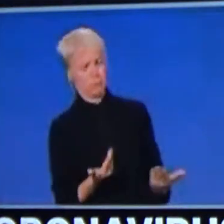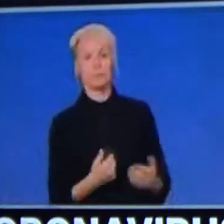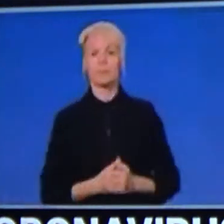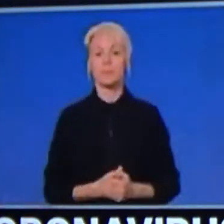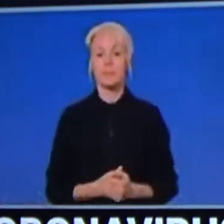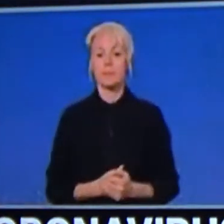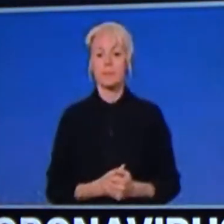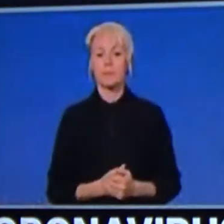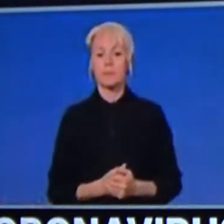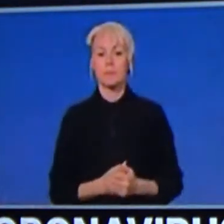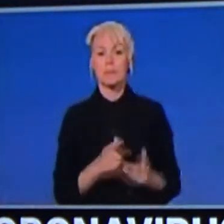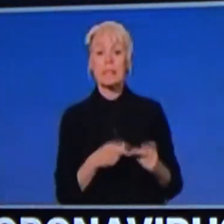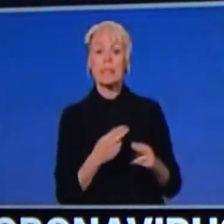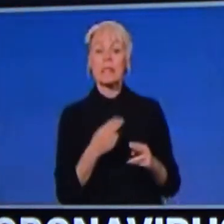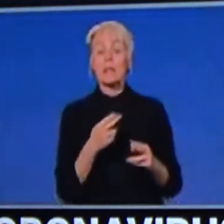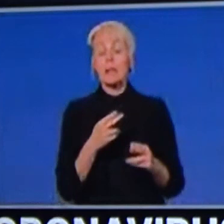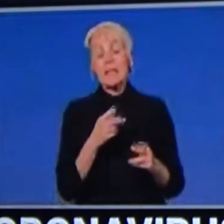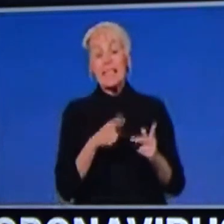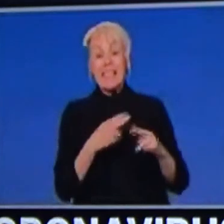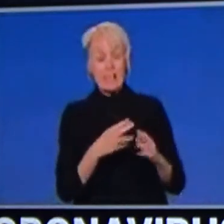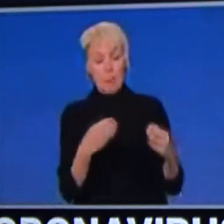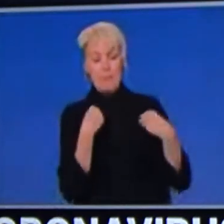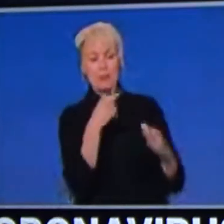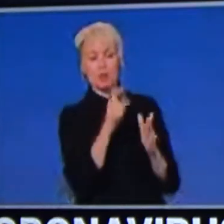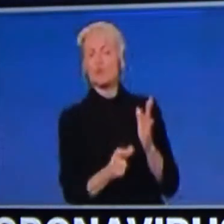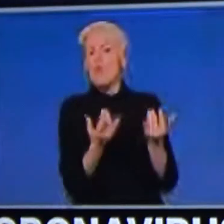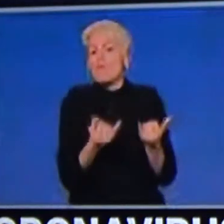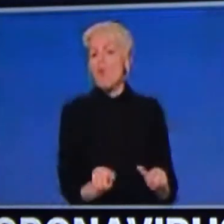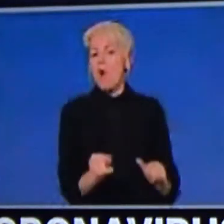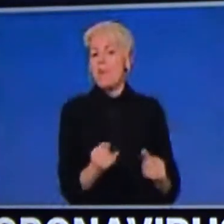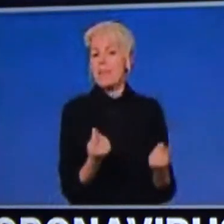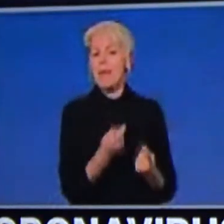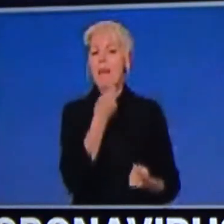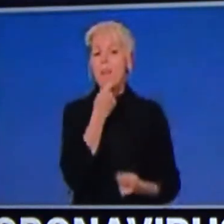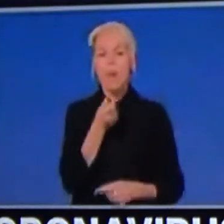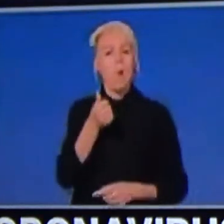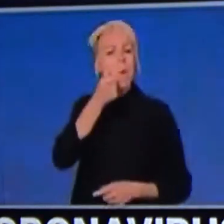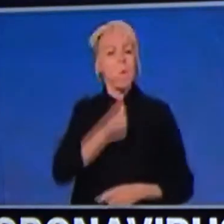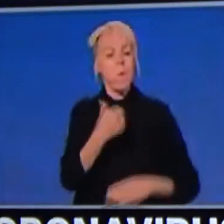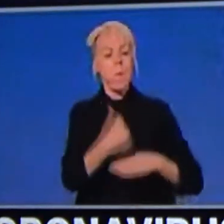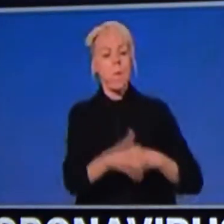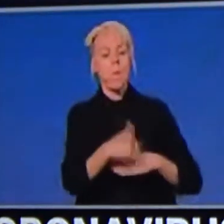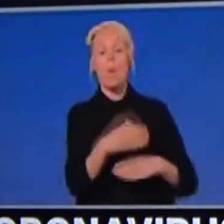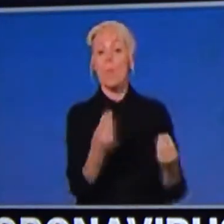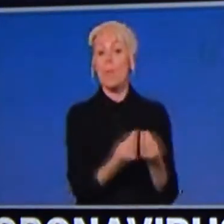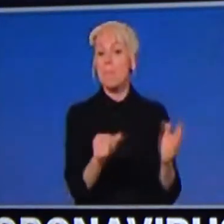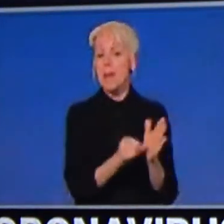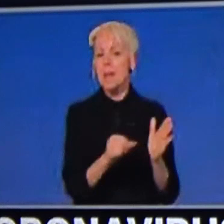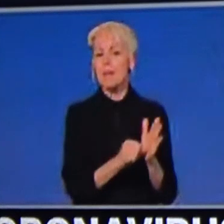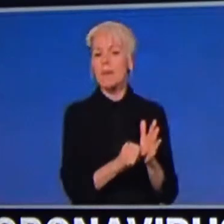tell you the precise penalty off the top of my head, and I'm happy to get that to you. But that sort of behaviour, where that's occurring